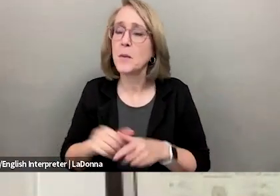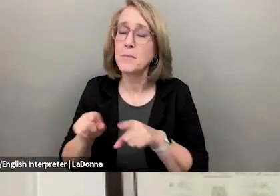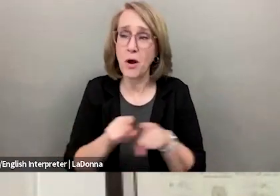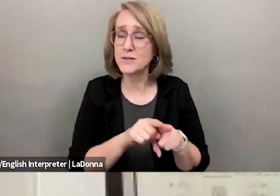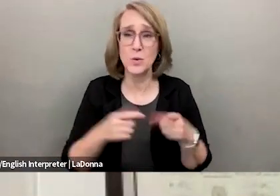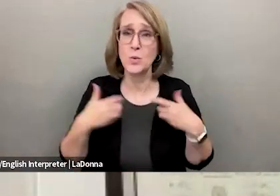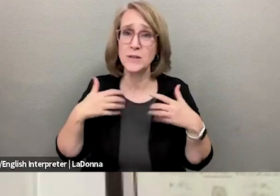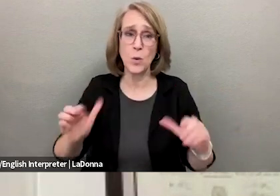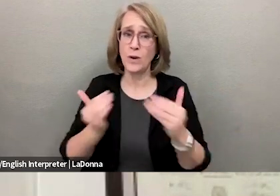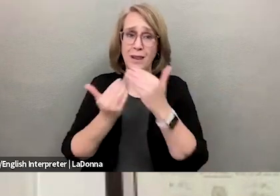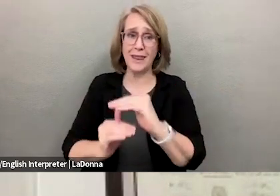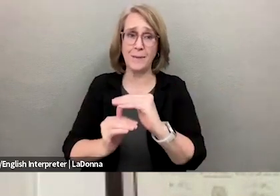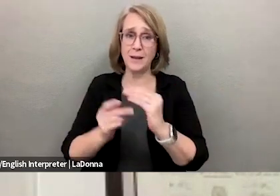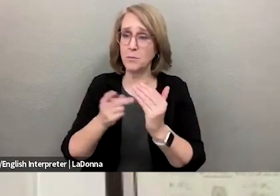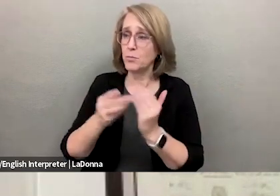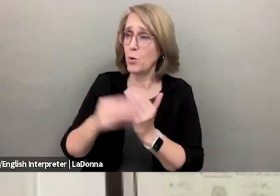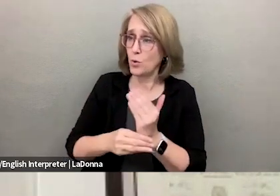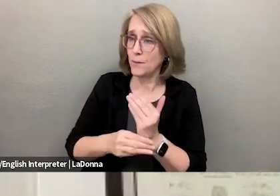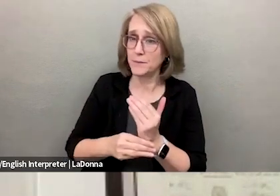programs available through